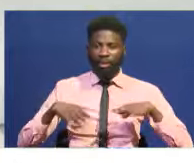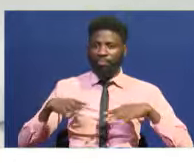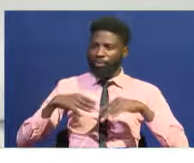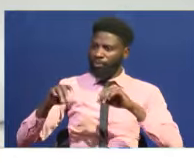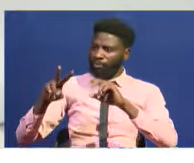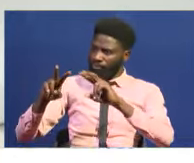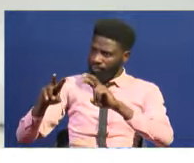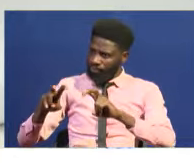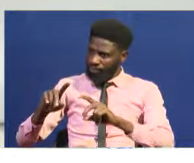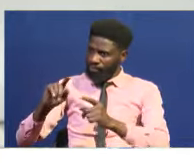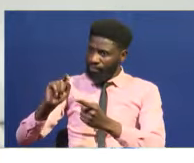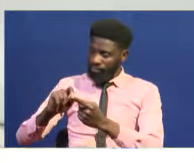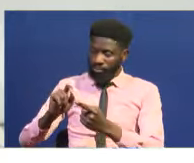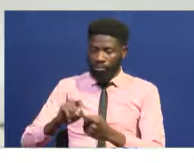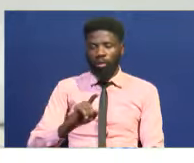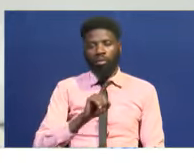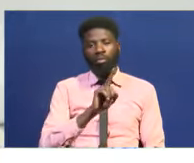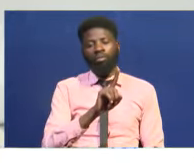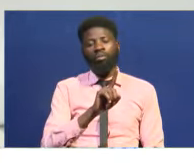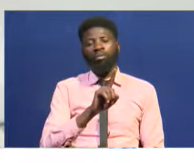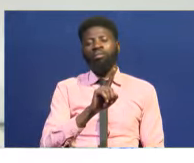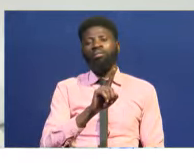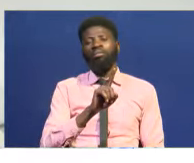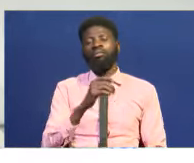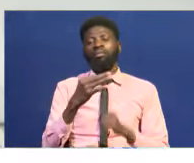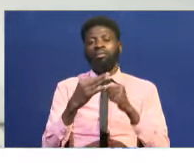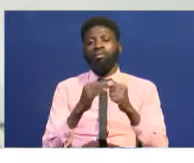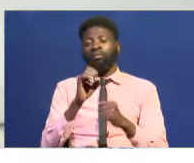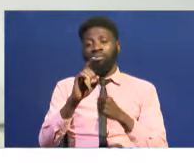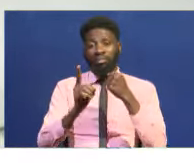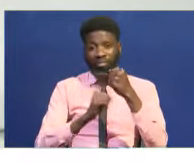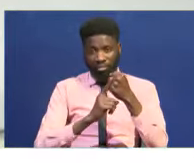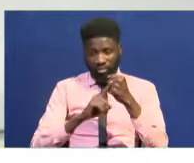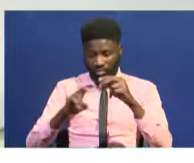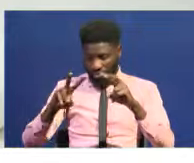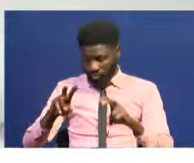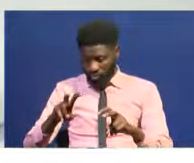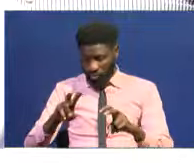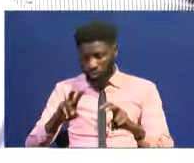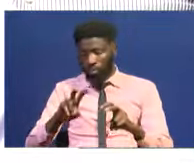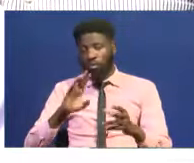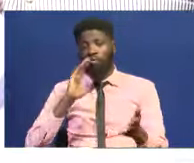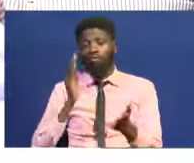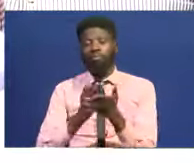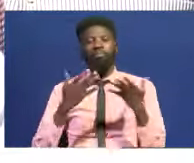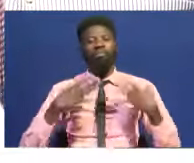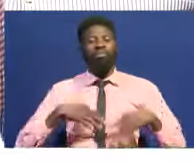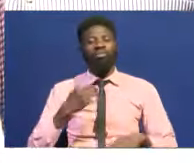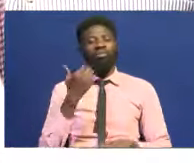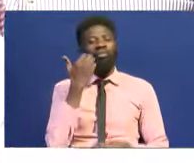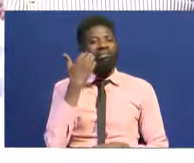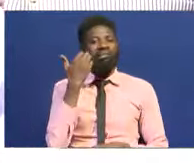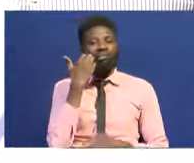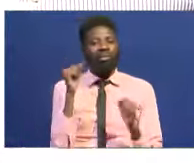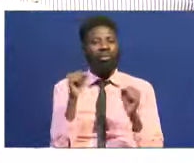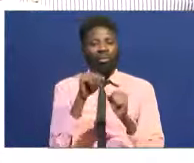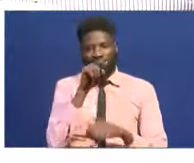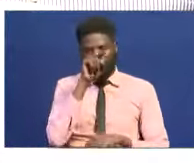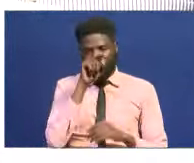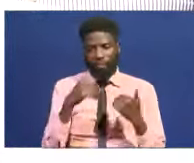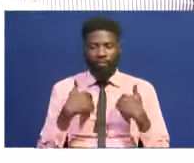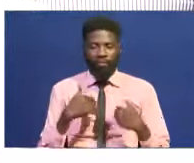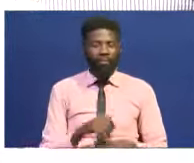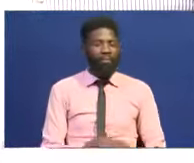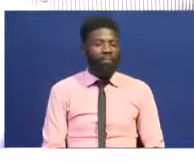huku sampuli 1,806 zikithibitishwa kuambukizwa. And this